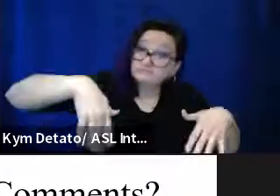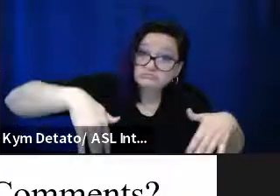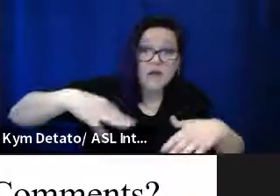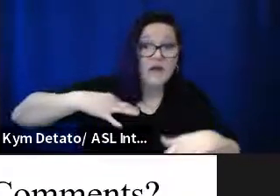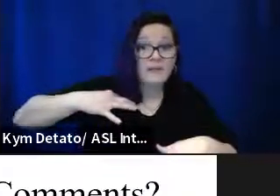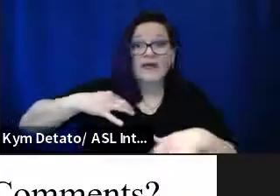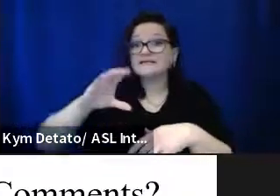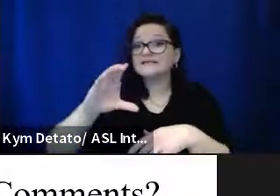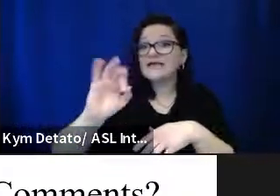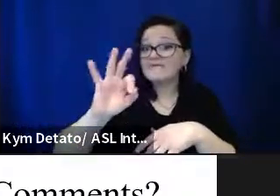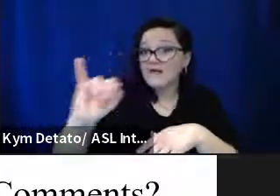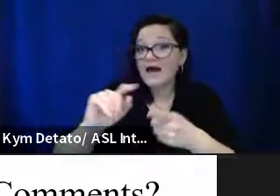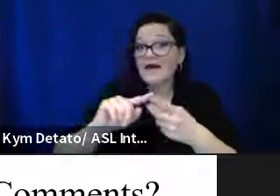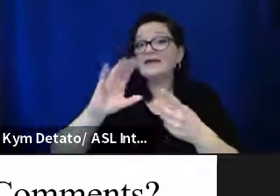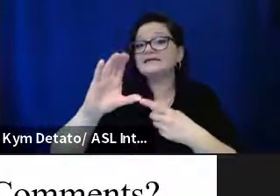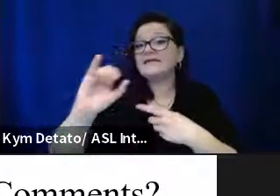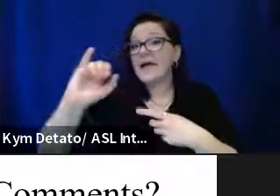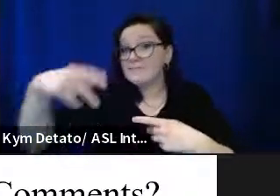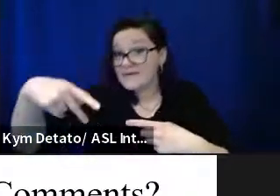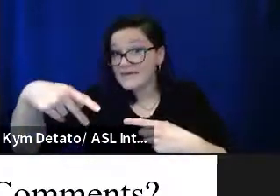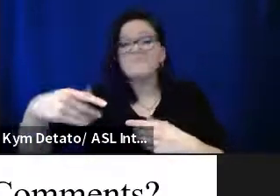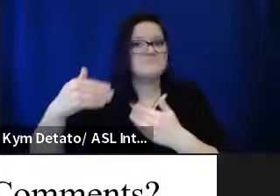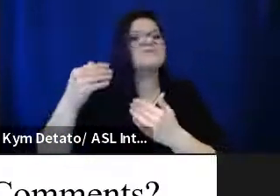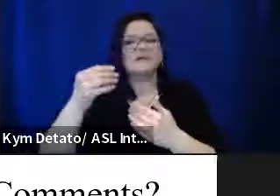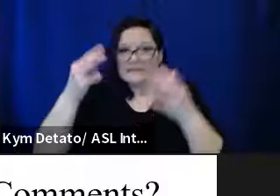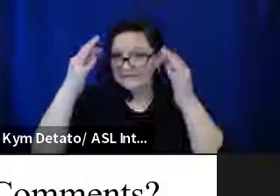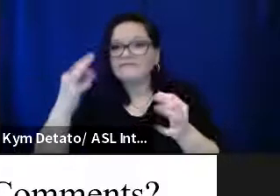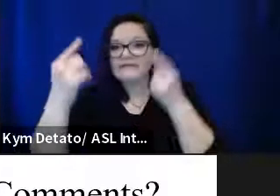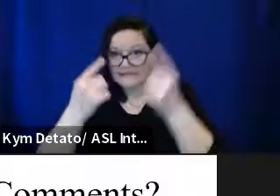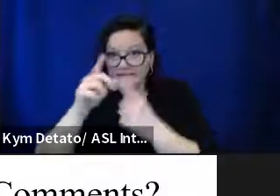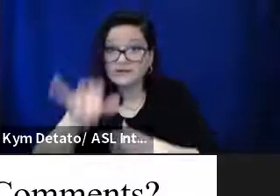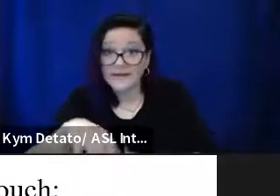either CFI or CIP before in the past.